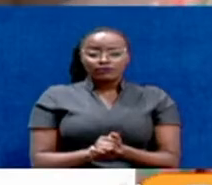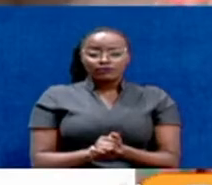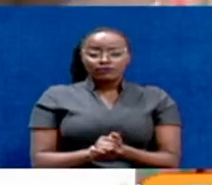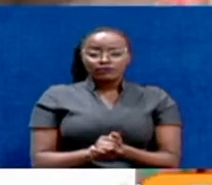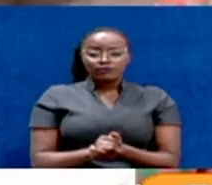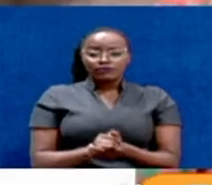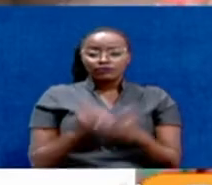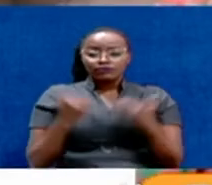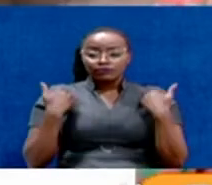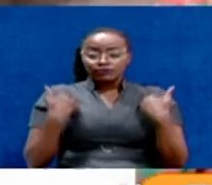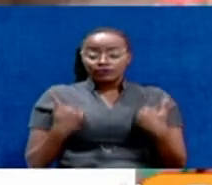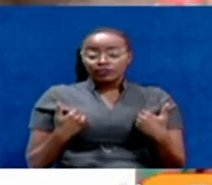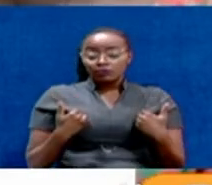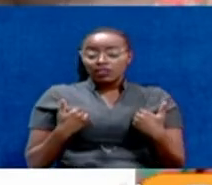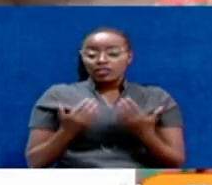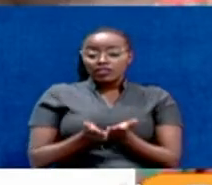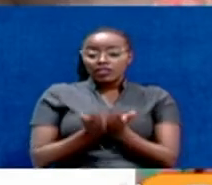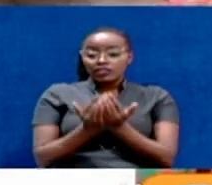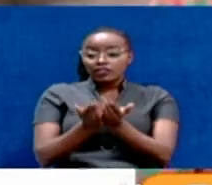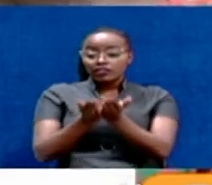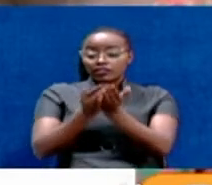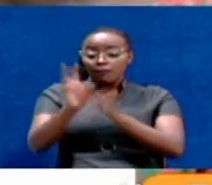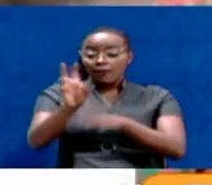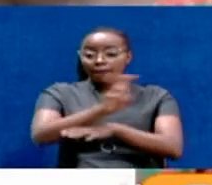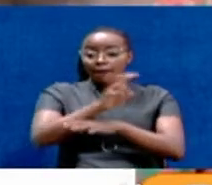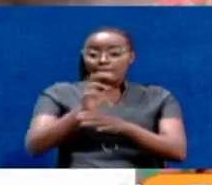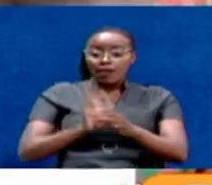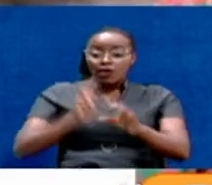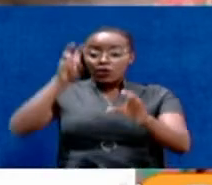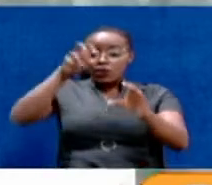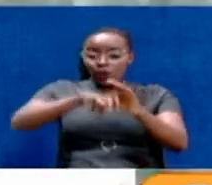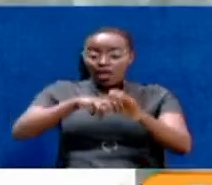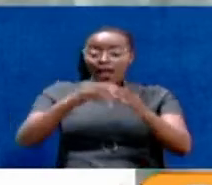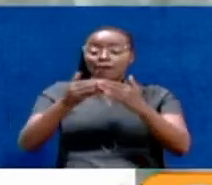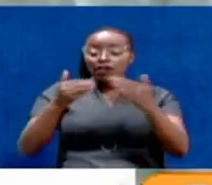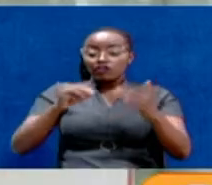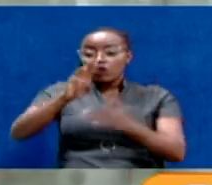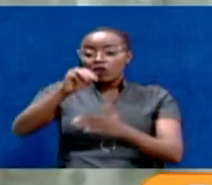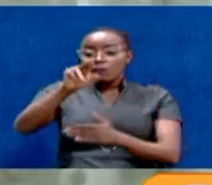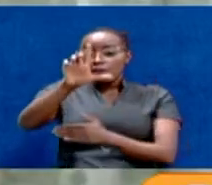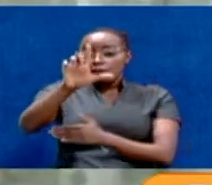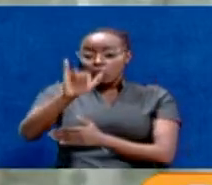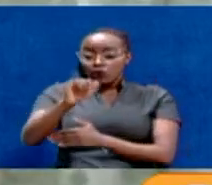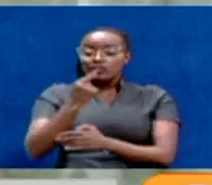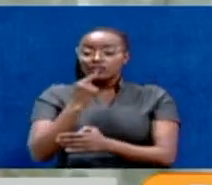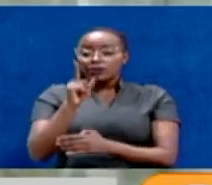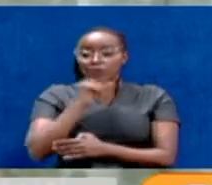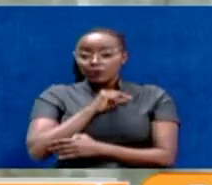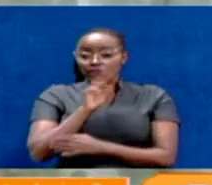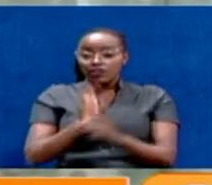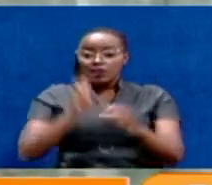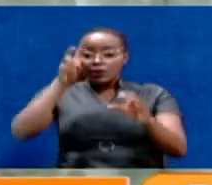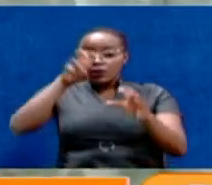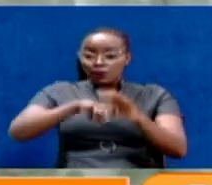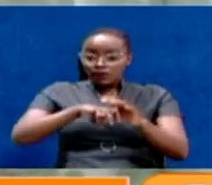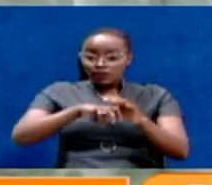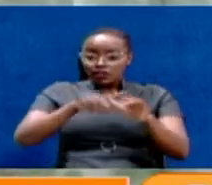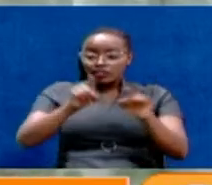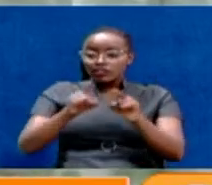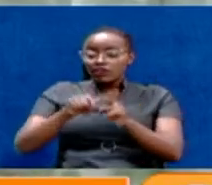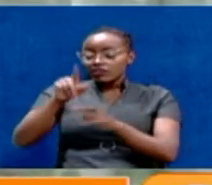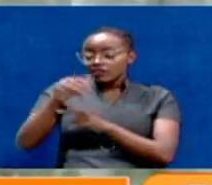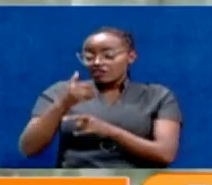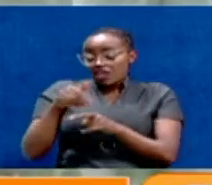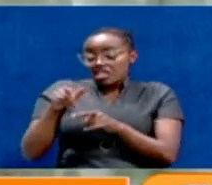As me, as a ship inspector, I board the ship, as the way Muli have spoken to. He board the other side as a